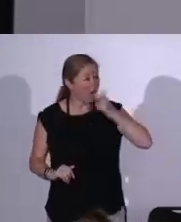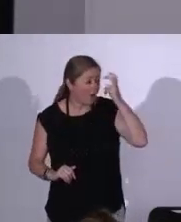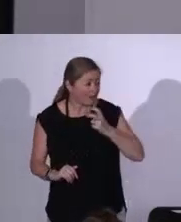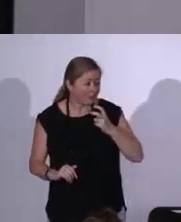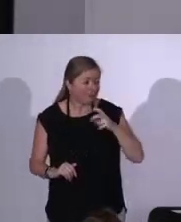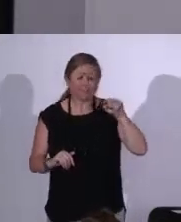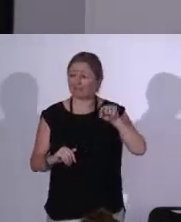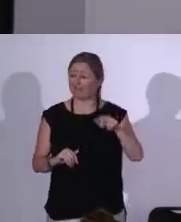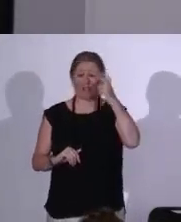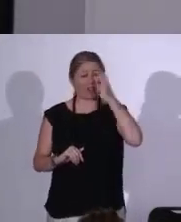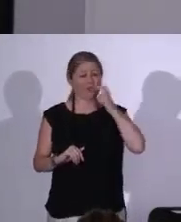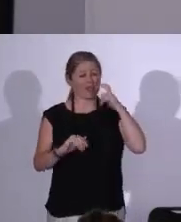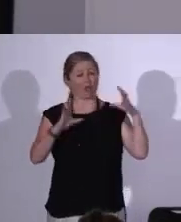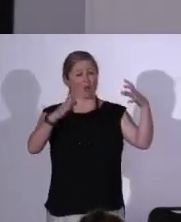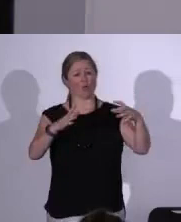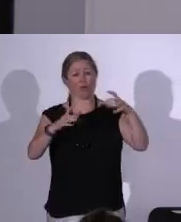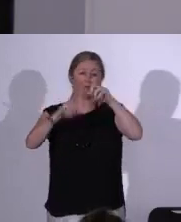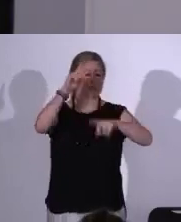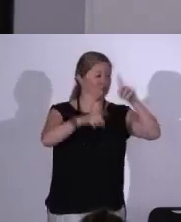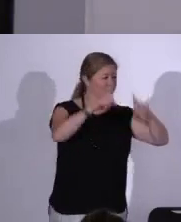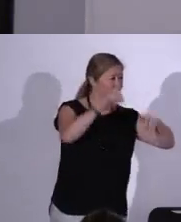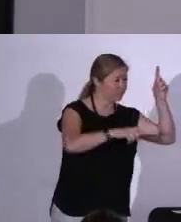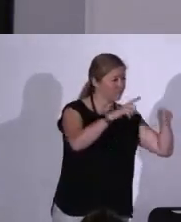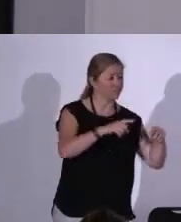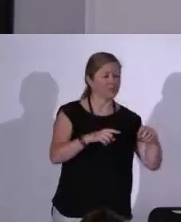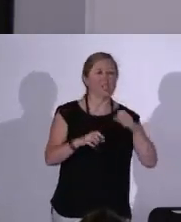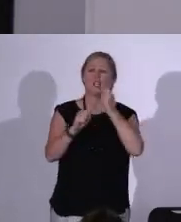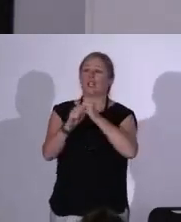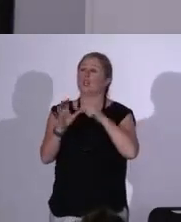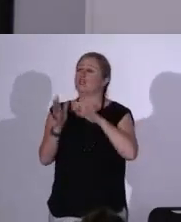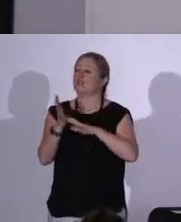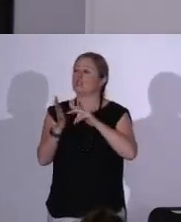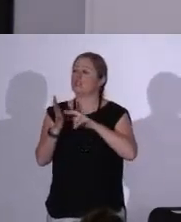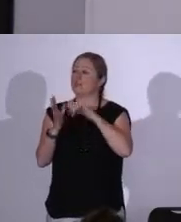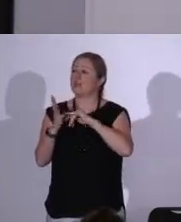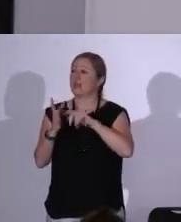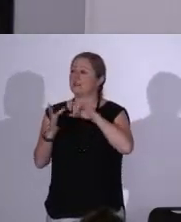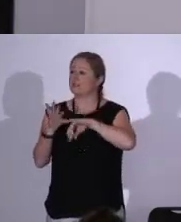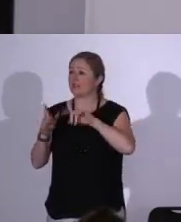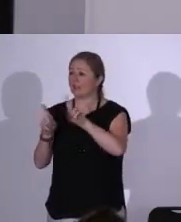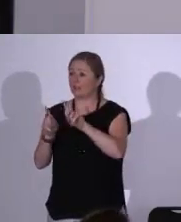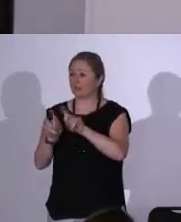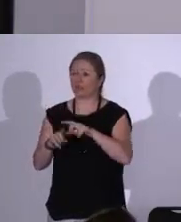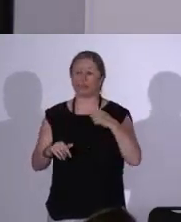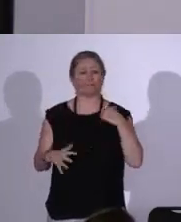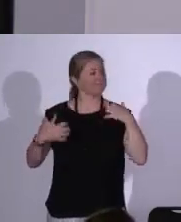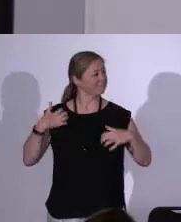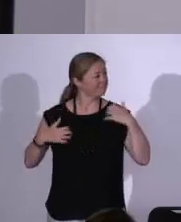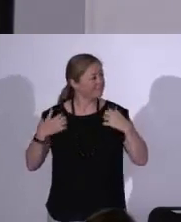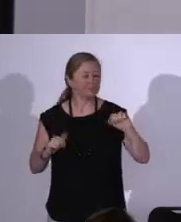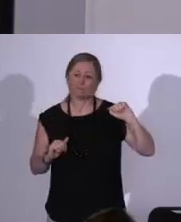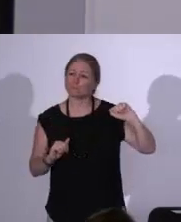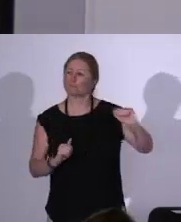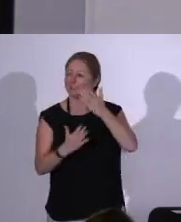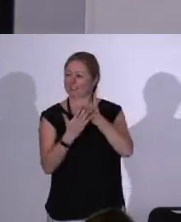within gymnastics as well and all of the presentations. So I'm really looking forward to hearing the stories that